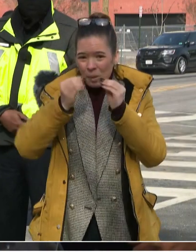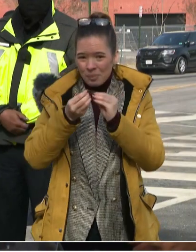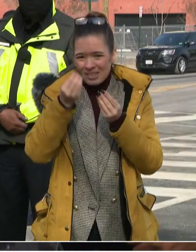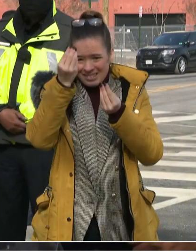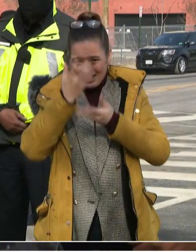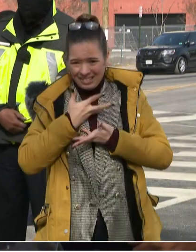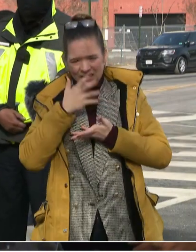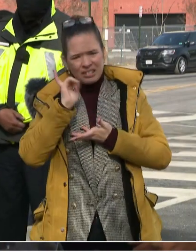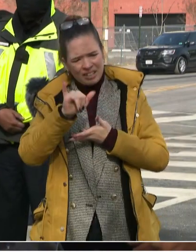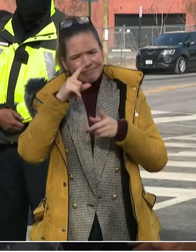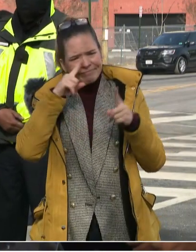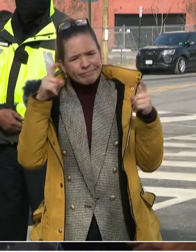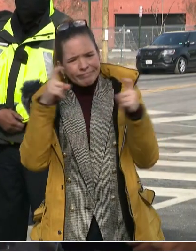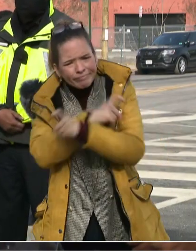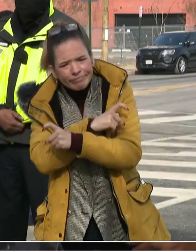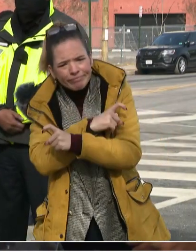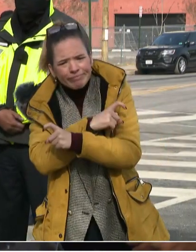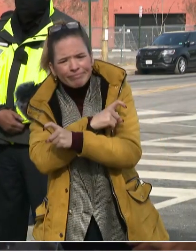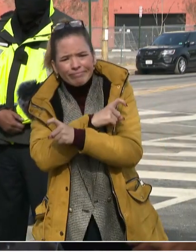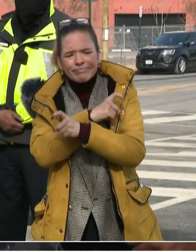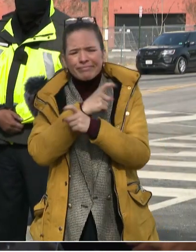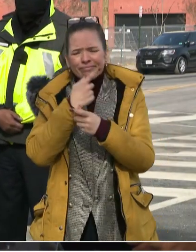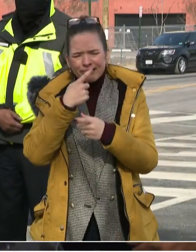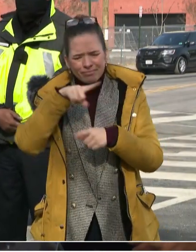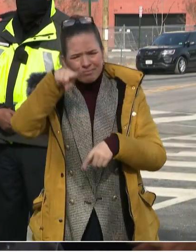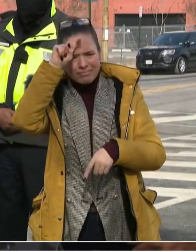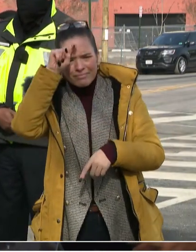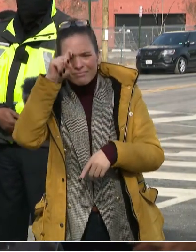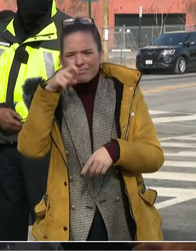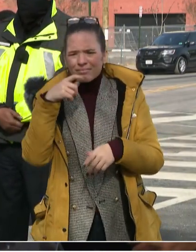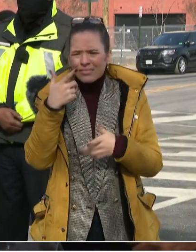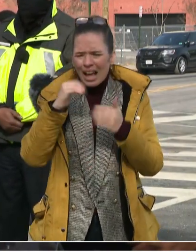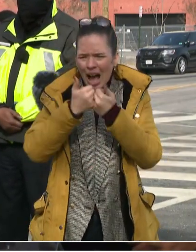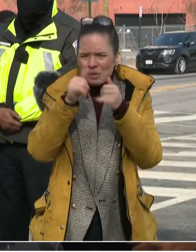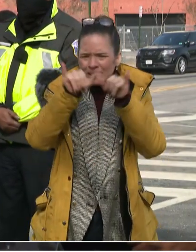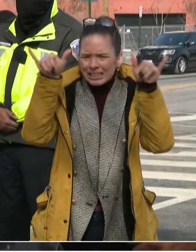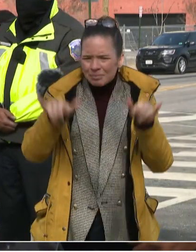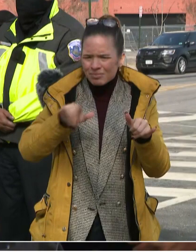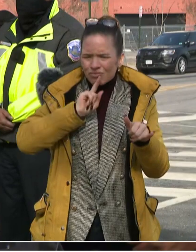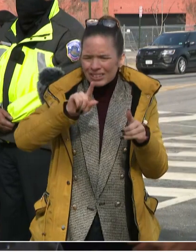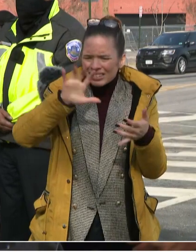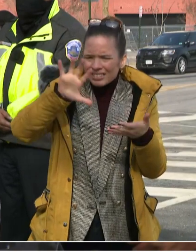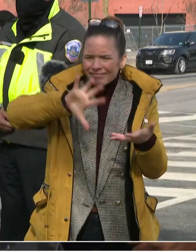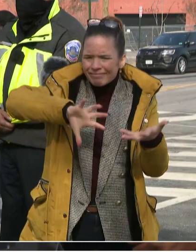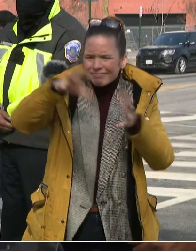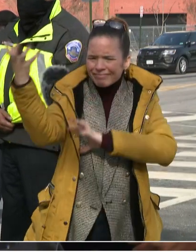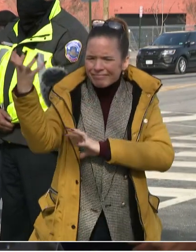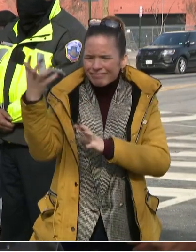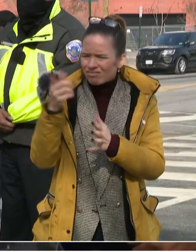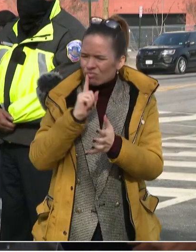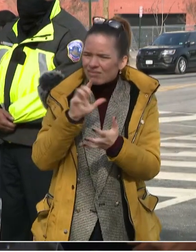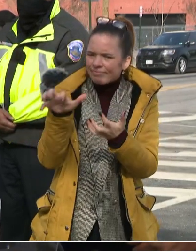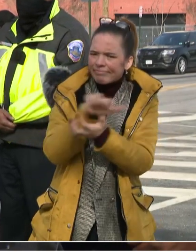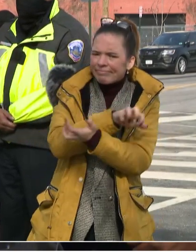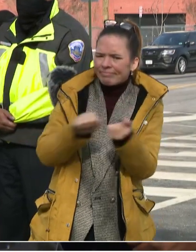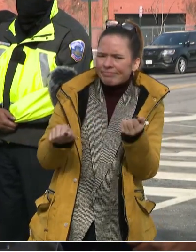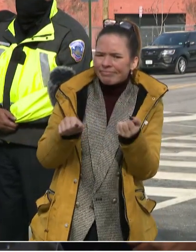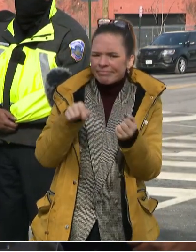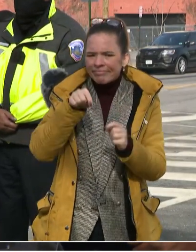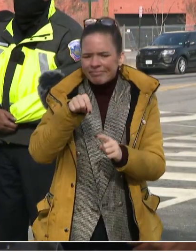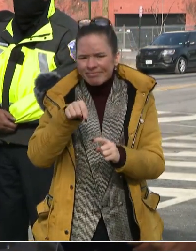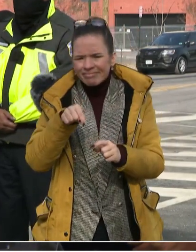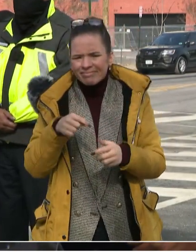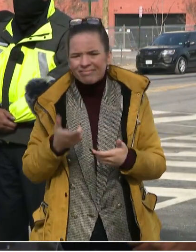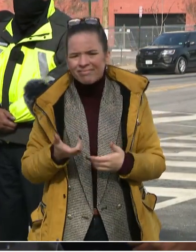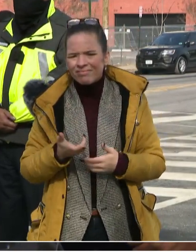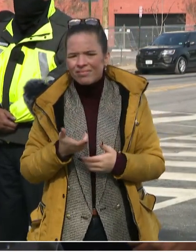interconnected society, our ecosystem, is damaged. And when an entire ecosystem is damaged, we need everyone